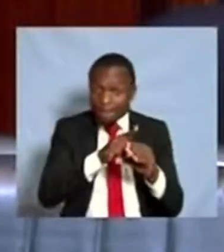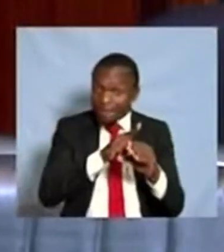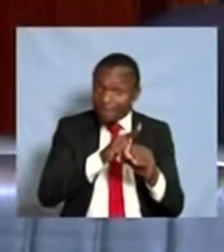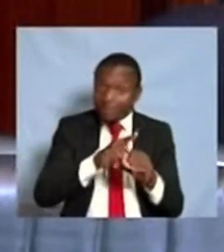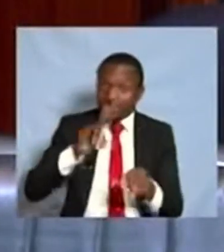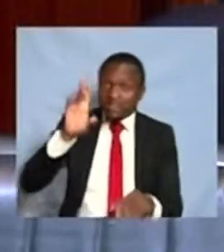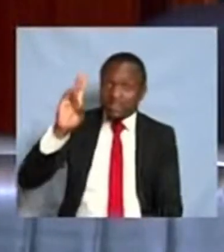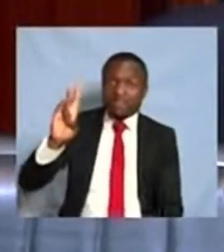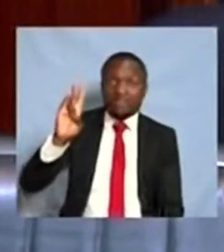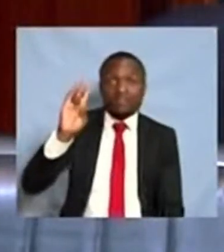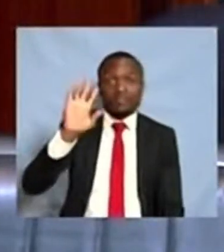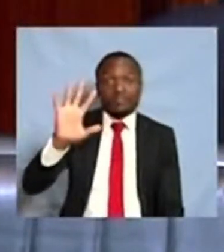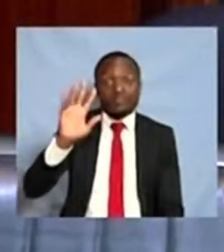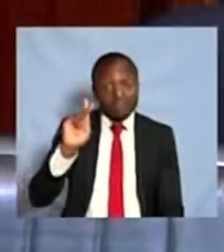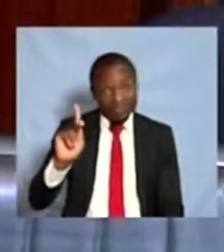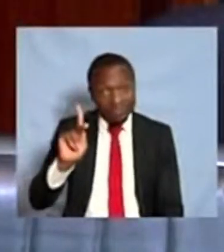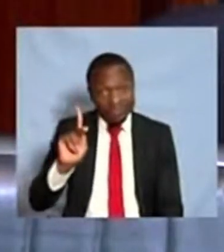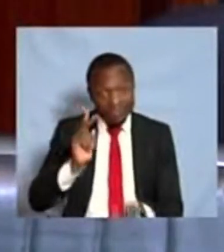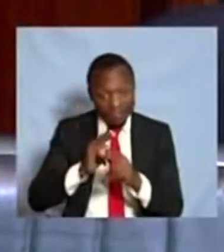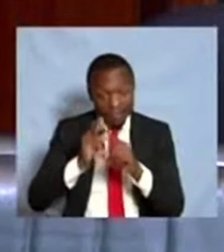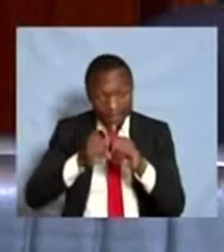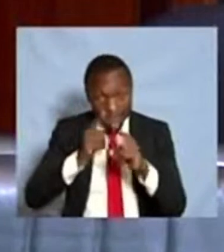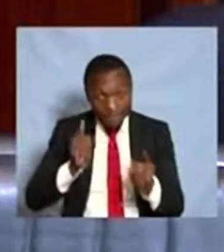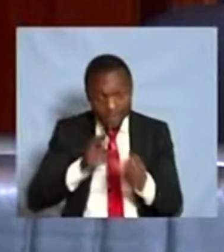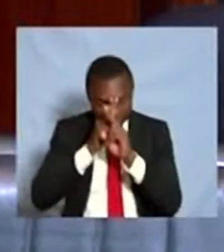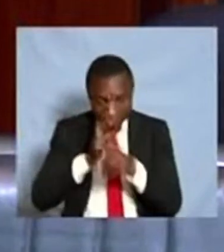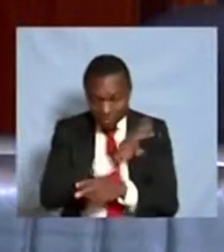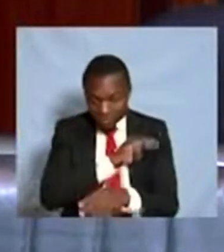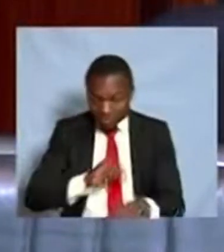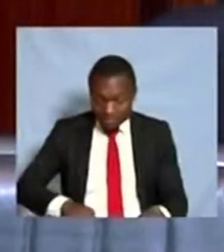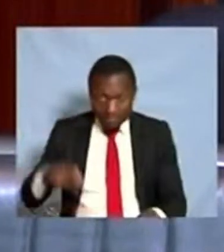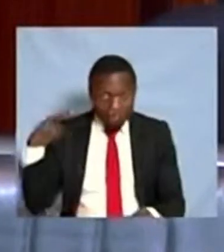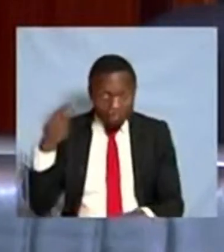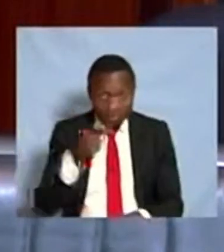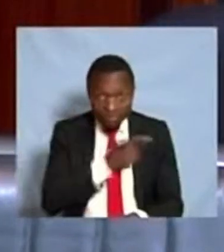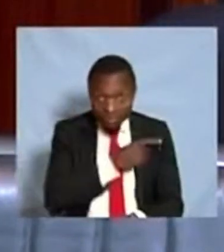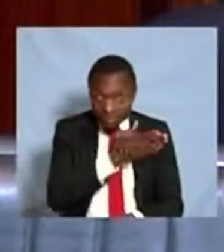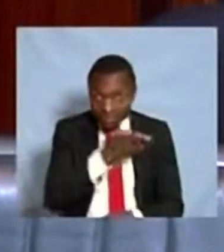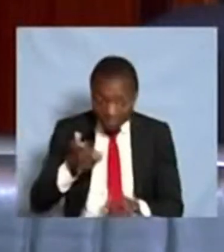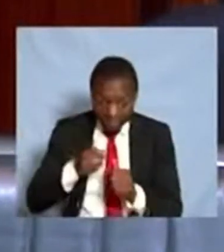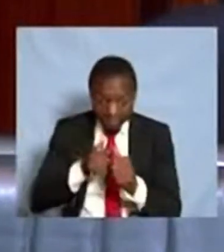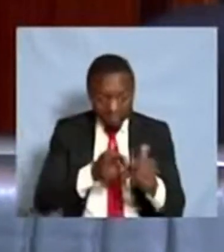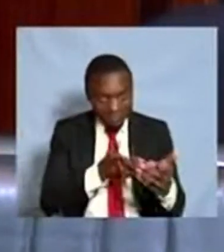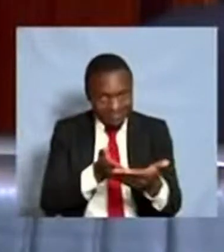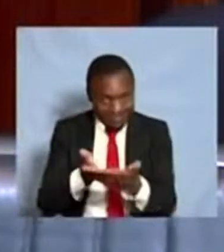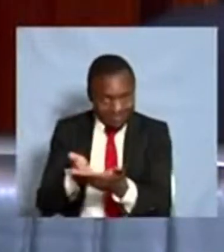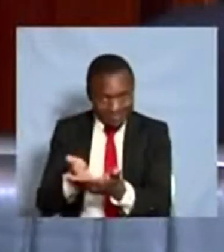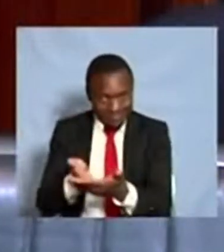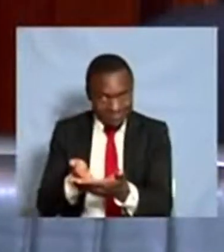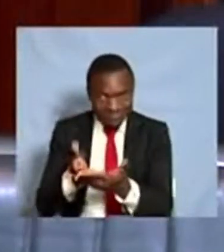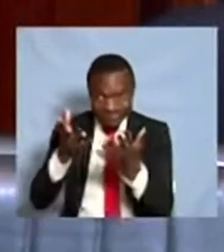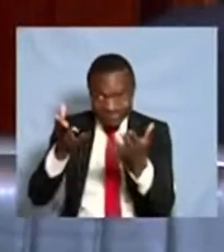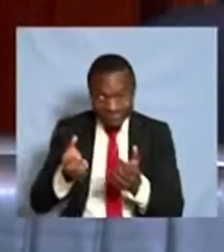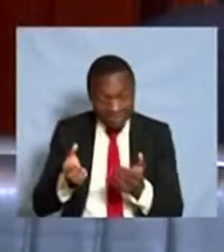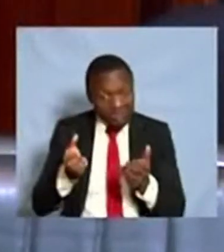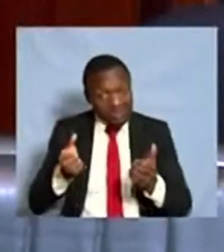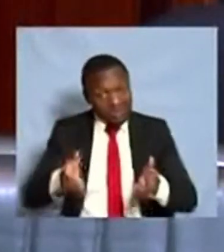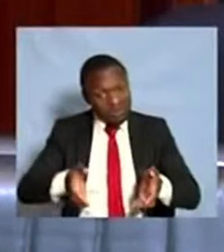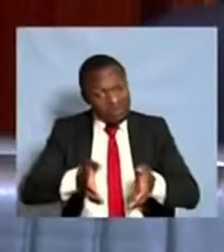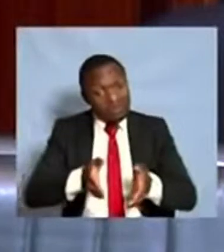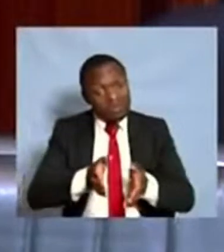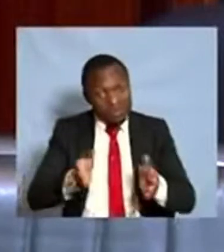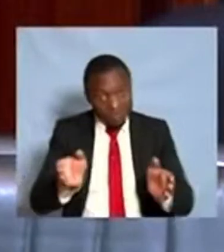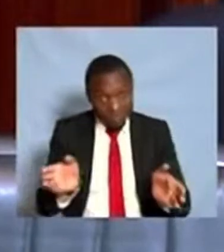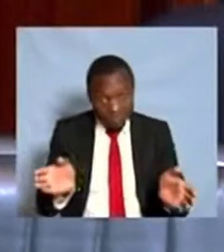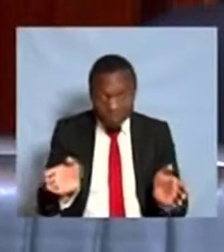75 kwacha. And unfortunately, members of Parliament know that they are the ones who approached. So this, I would like to urge the